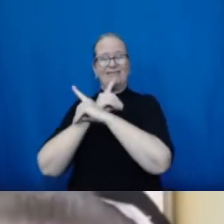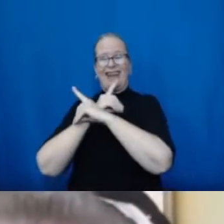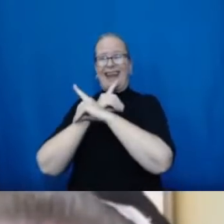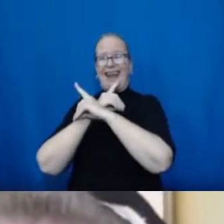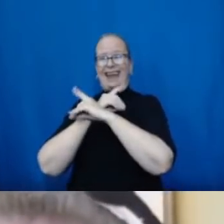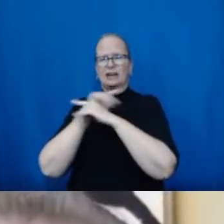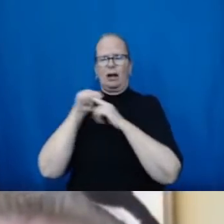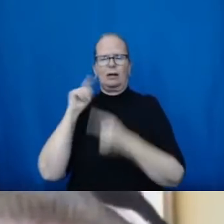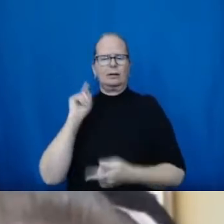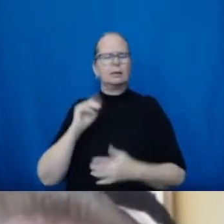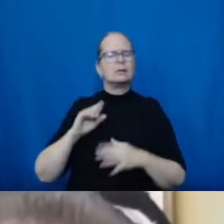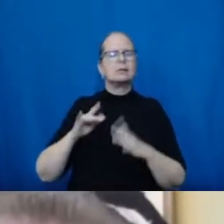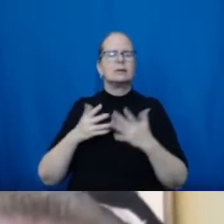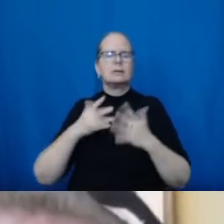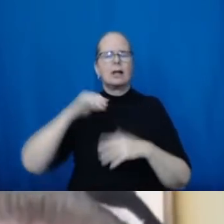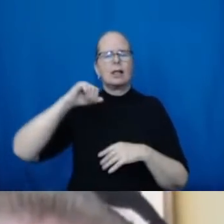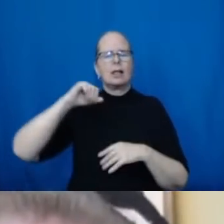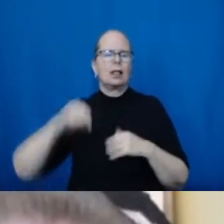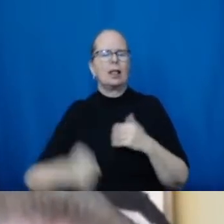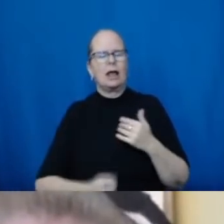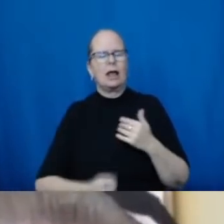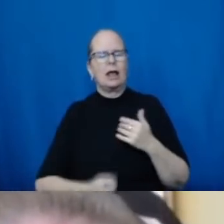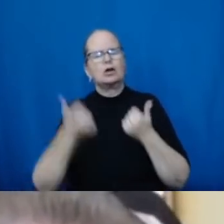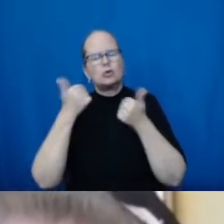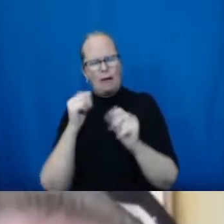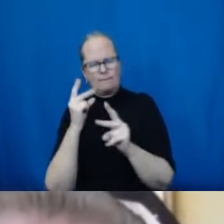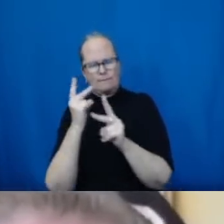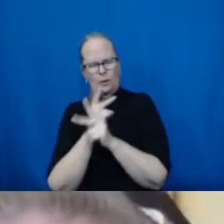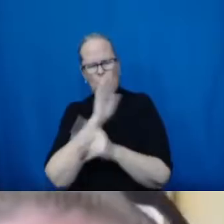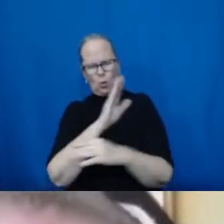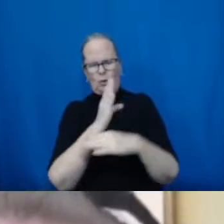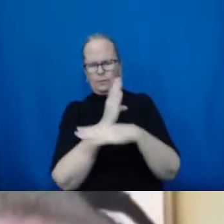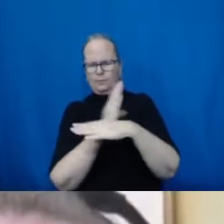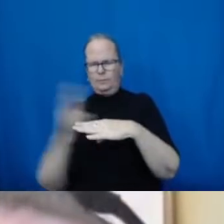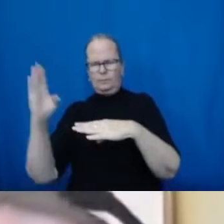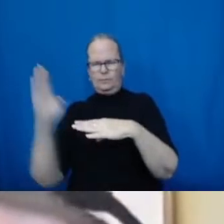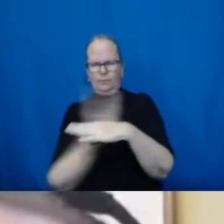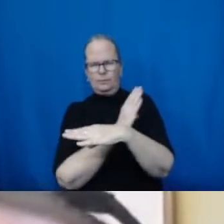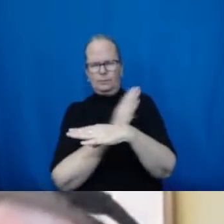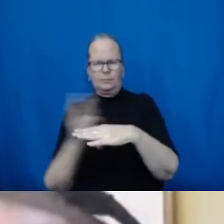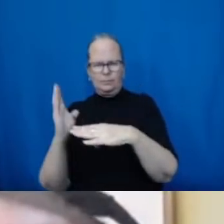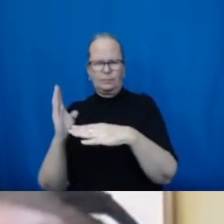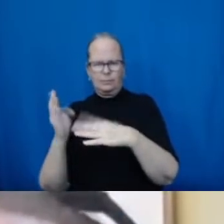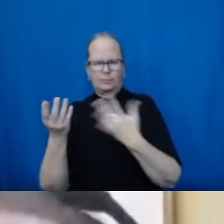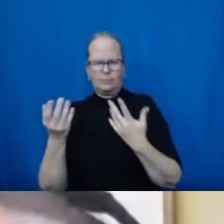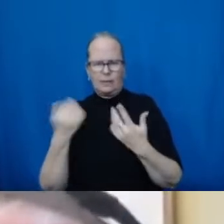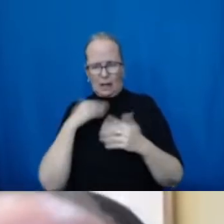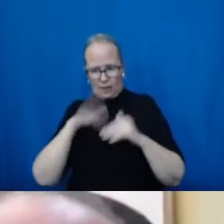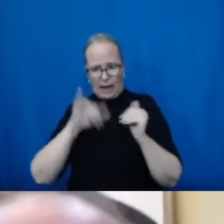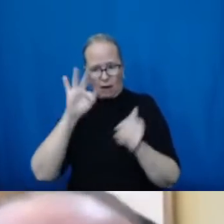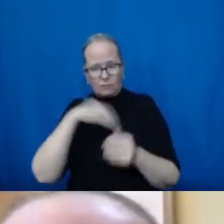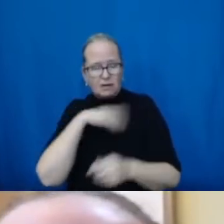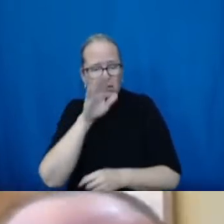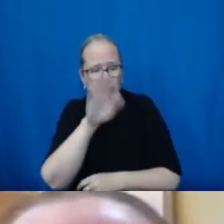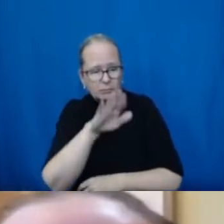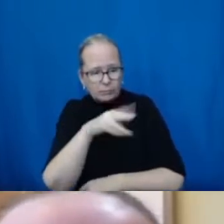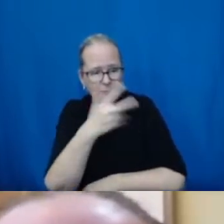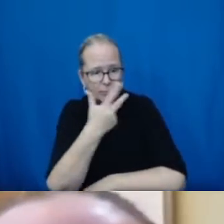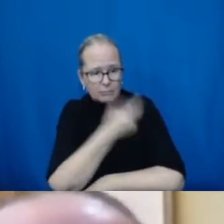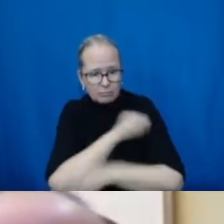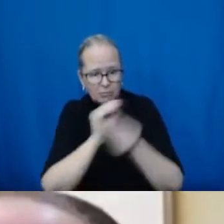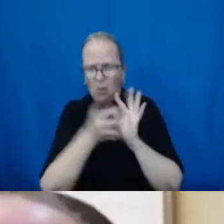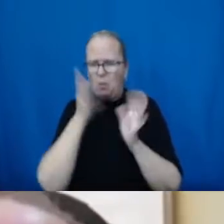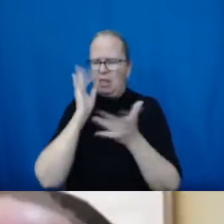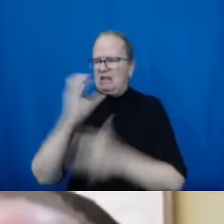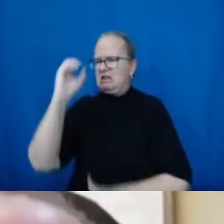is a time-saving method. If they're a 0, like, move on with your life and find your next person. But even a 2, if they're like, I don't know, like a